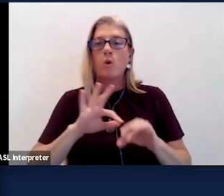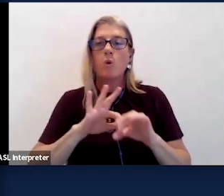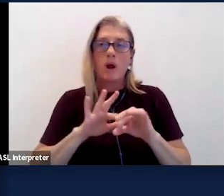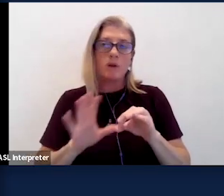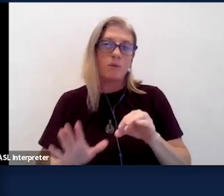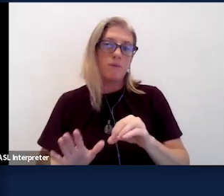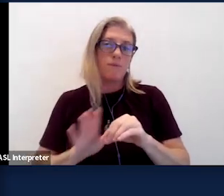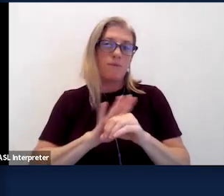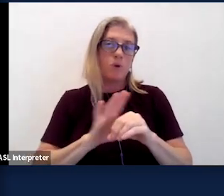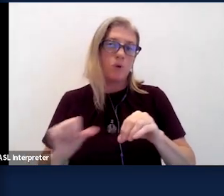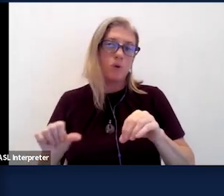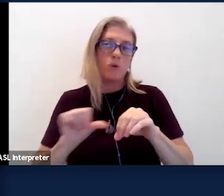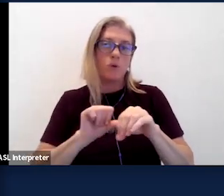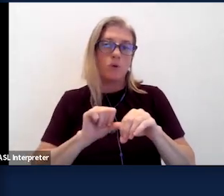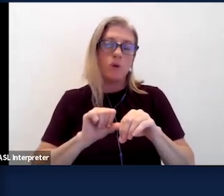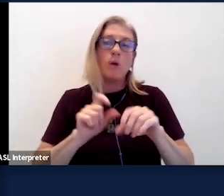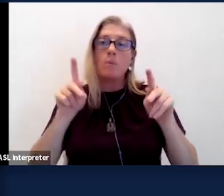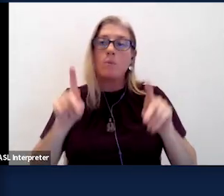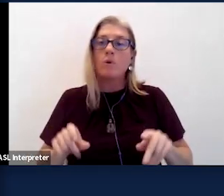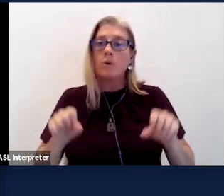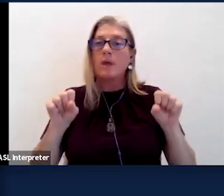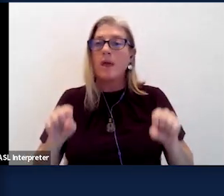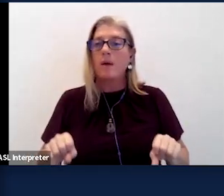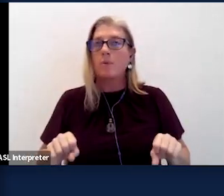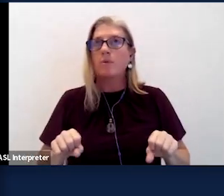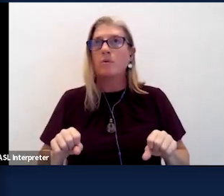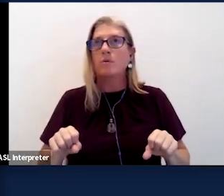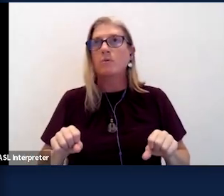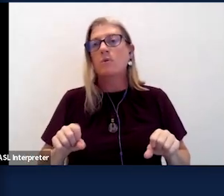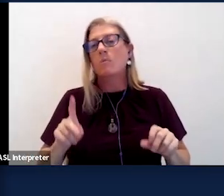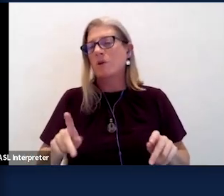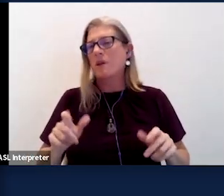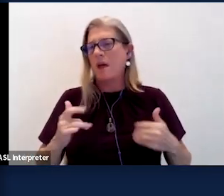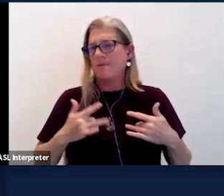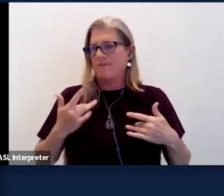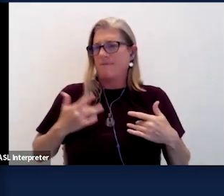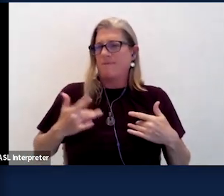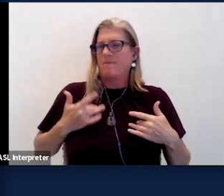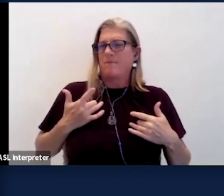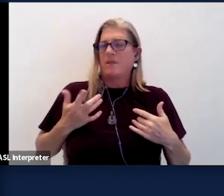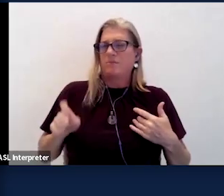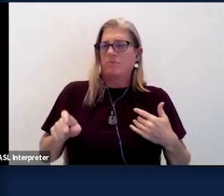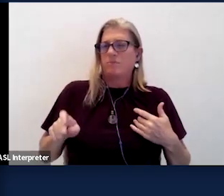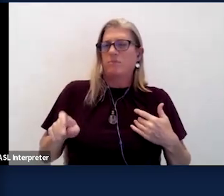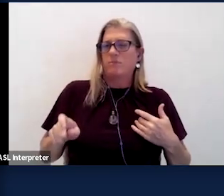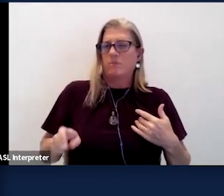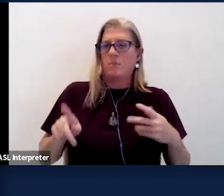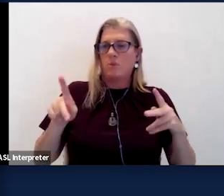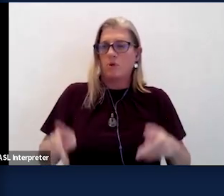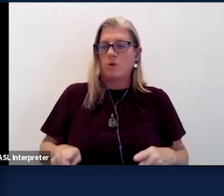filled, the person is able the person has the urge, and the person is able